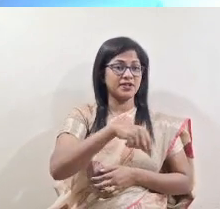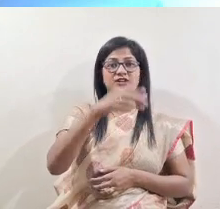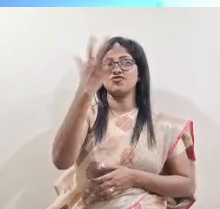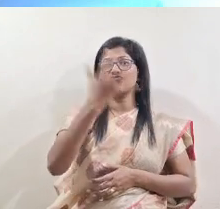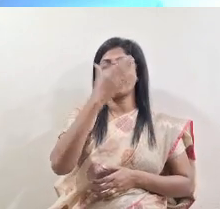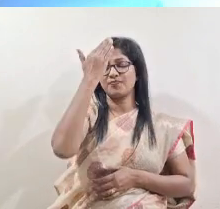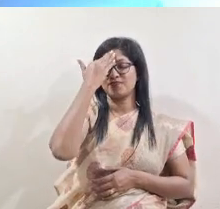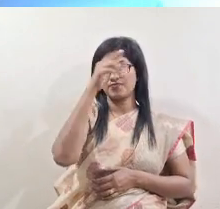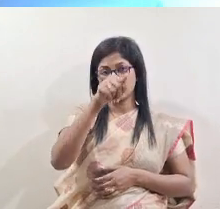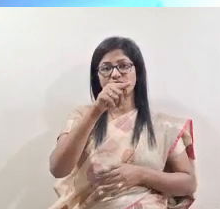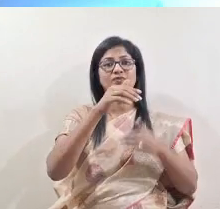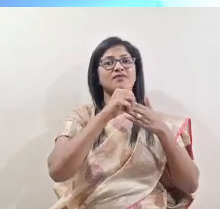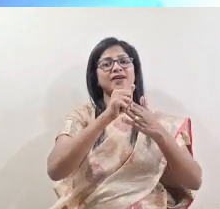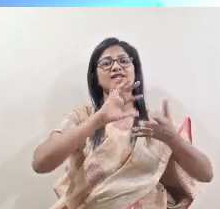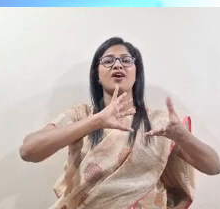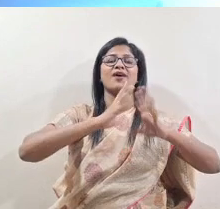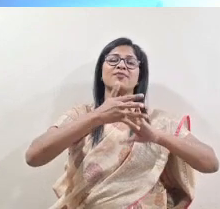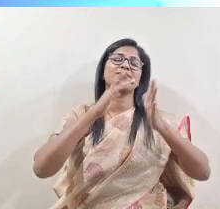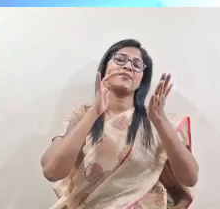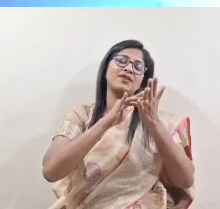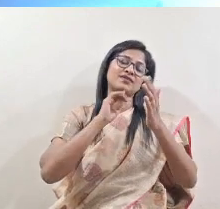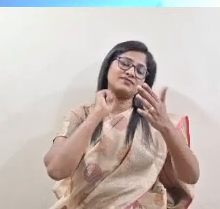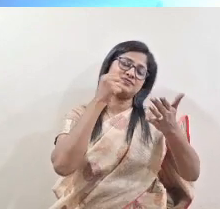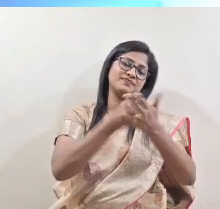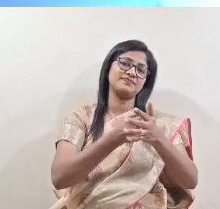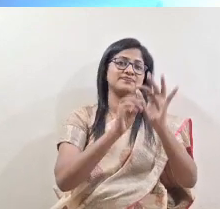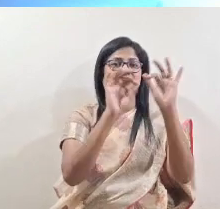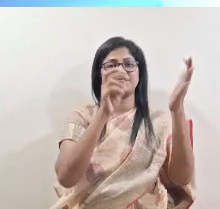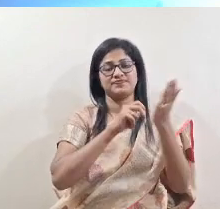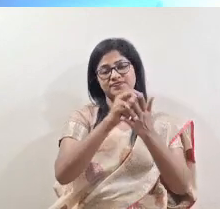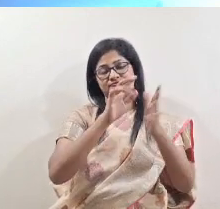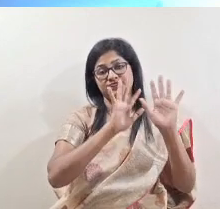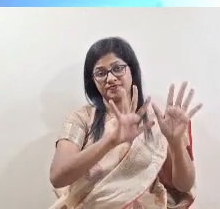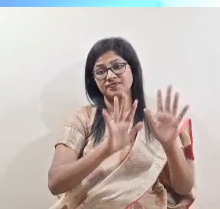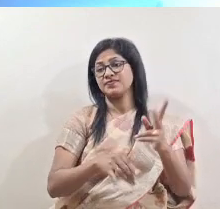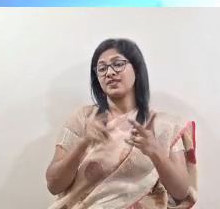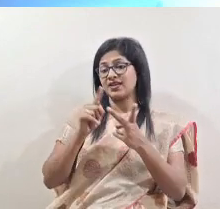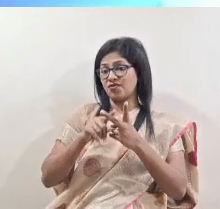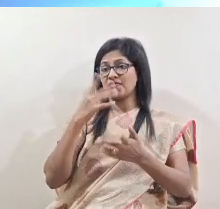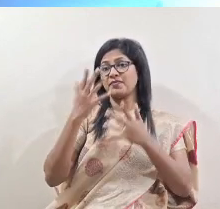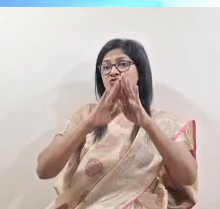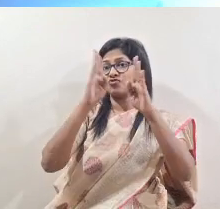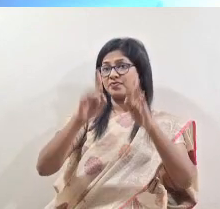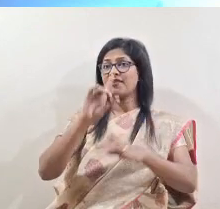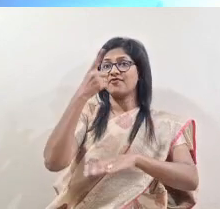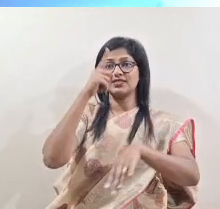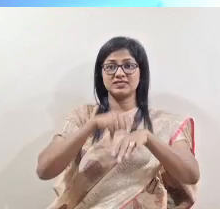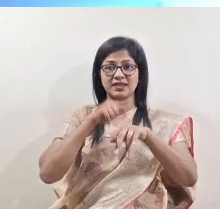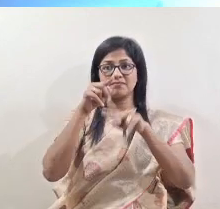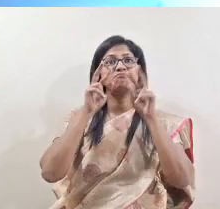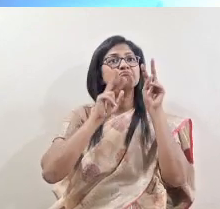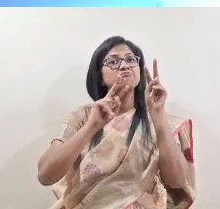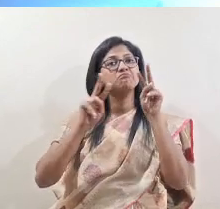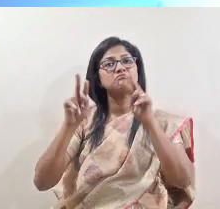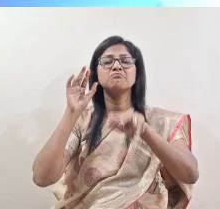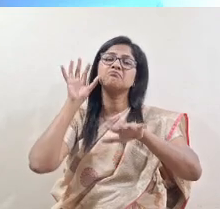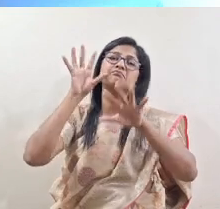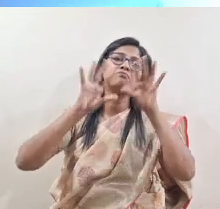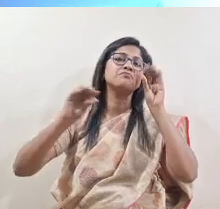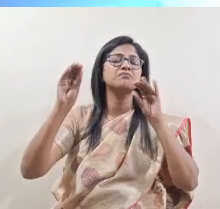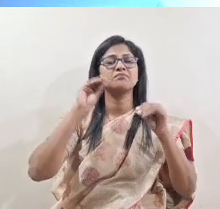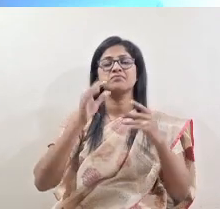shop. So he's like a guided, navigated kind of a pedestrian. And somebody who's coming for the first time, he's exploring.